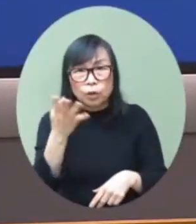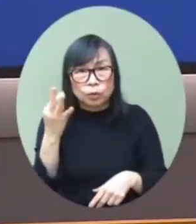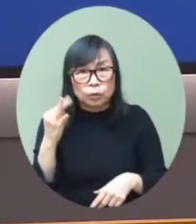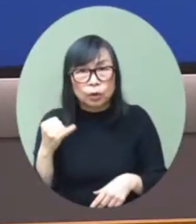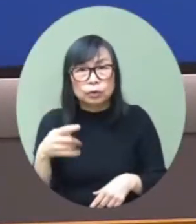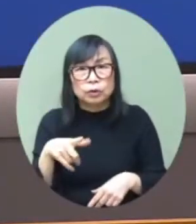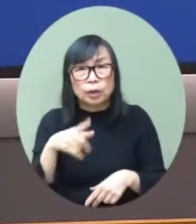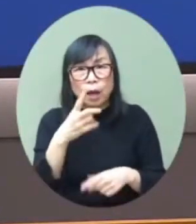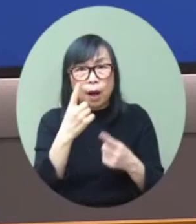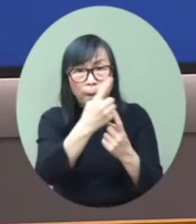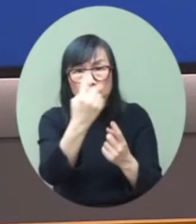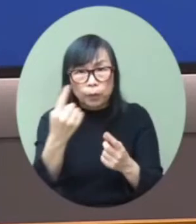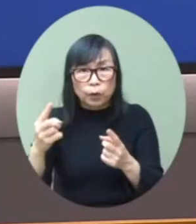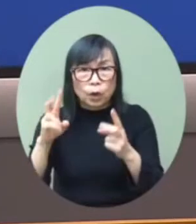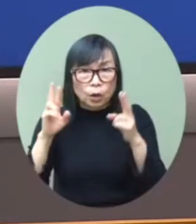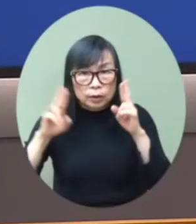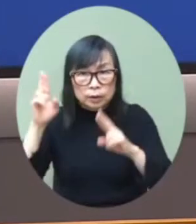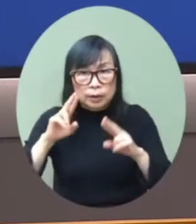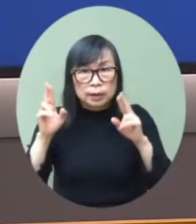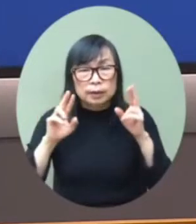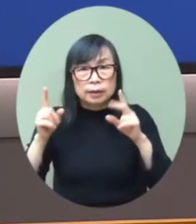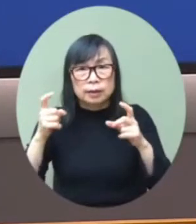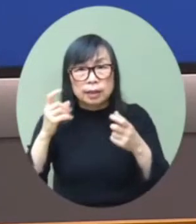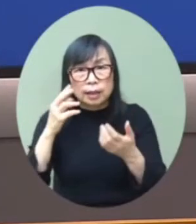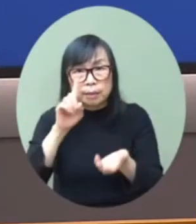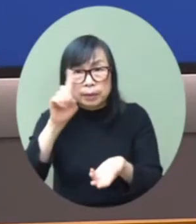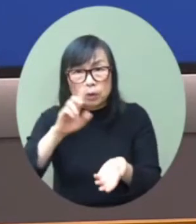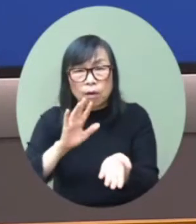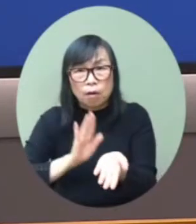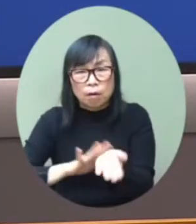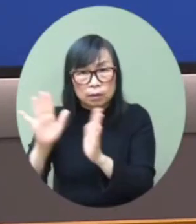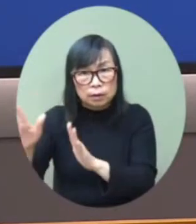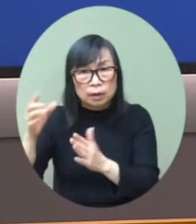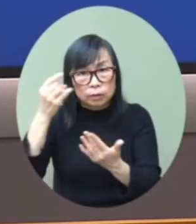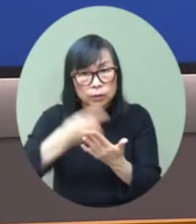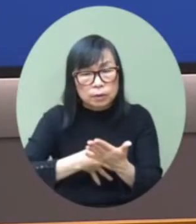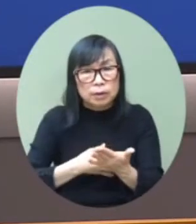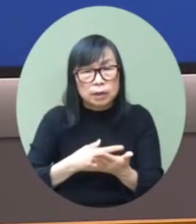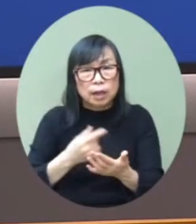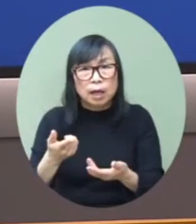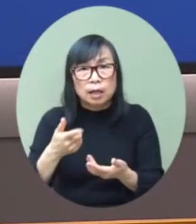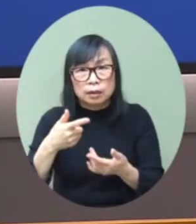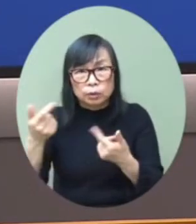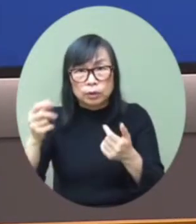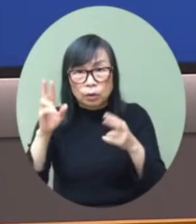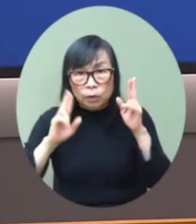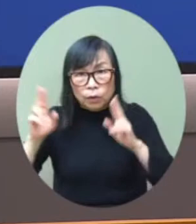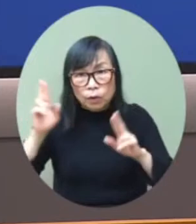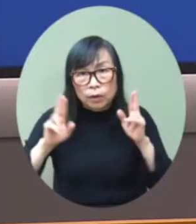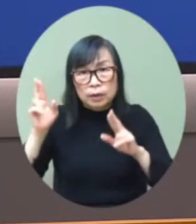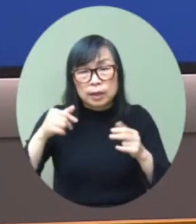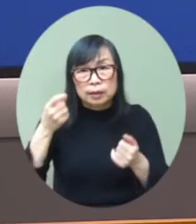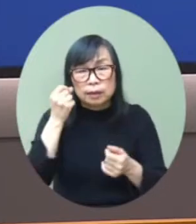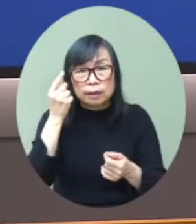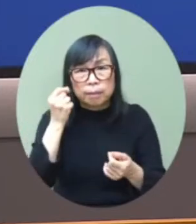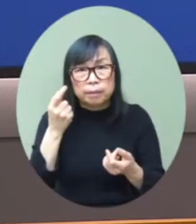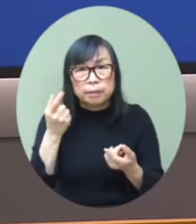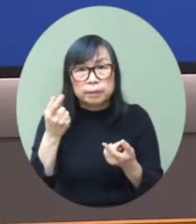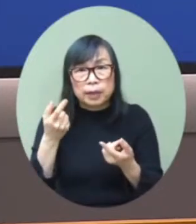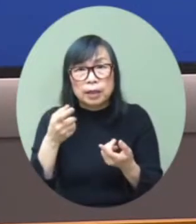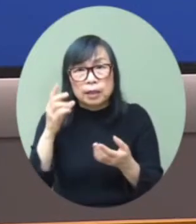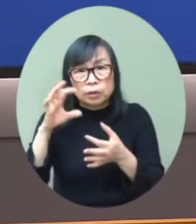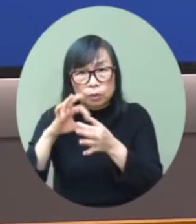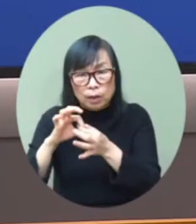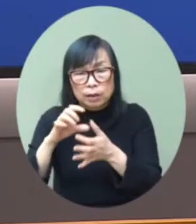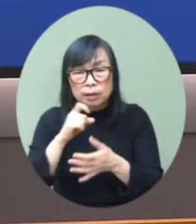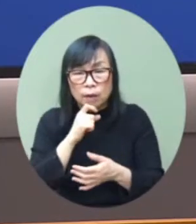For the first question, I replied many times. For the kind of strategy to fight the epidemic by various cities has to